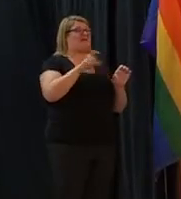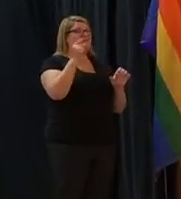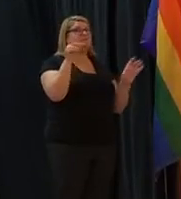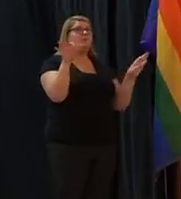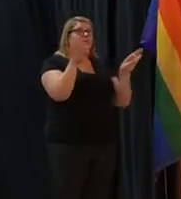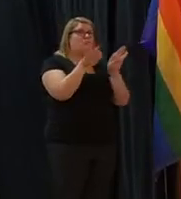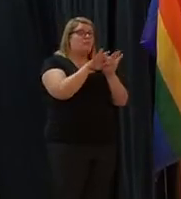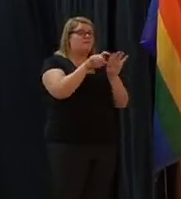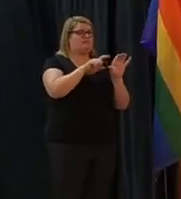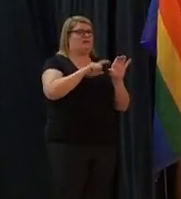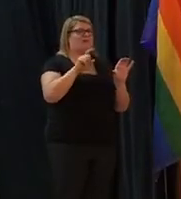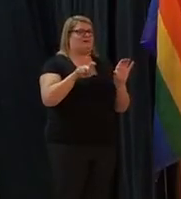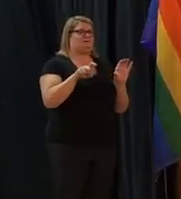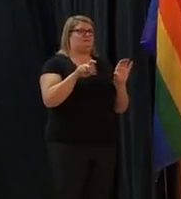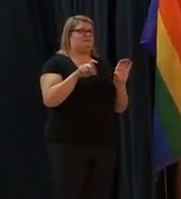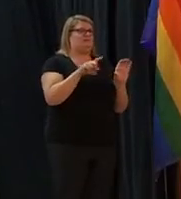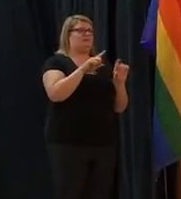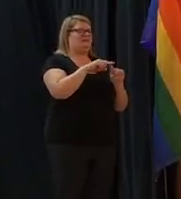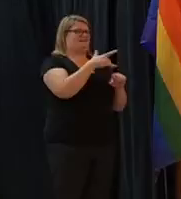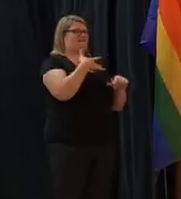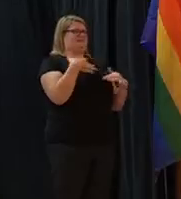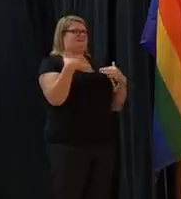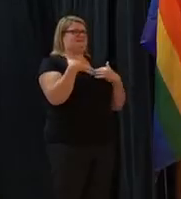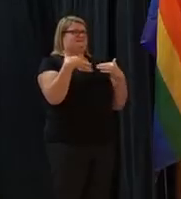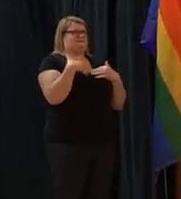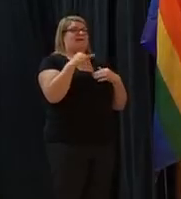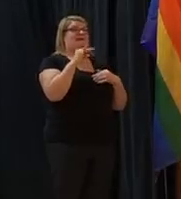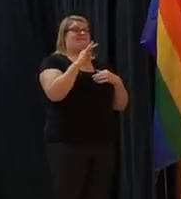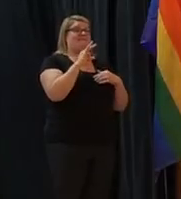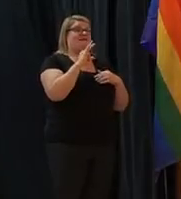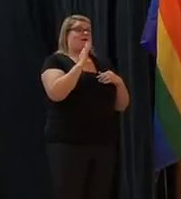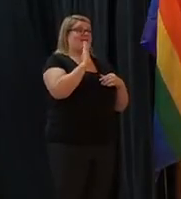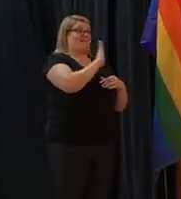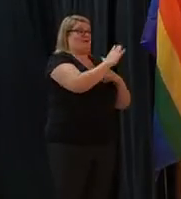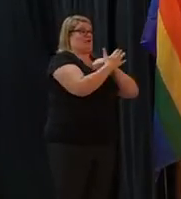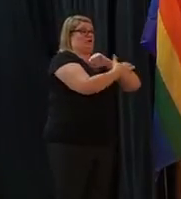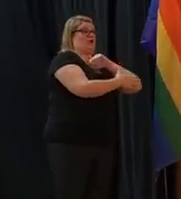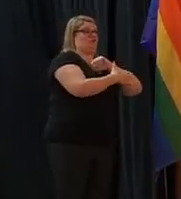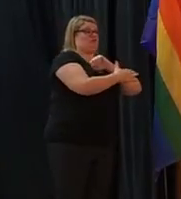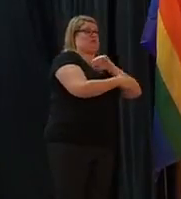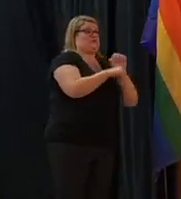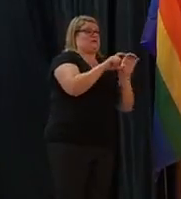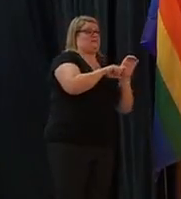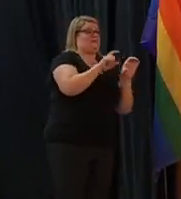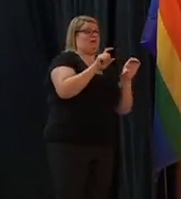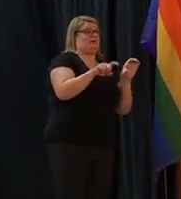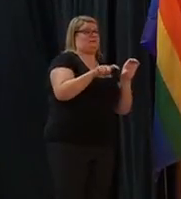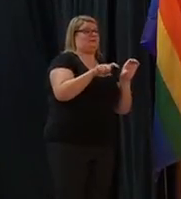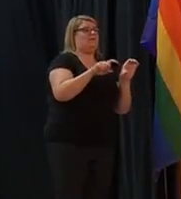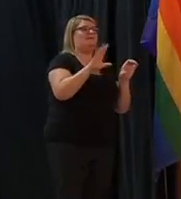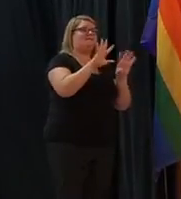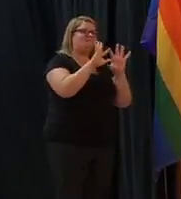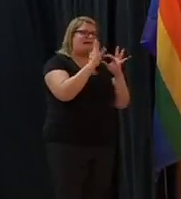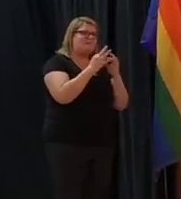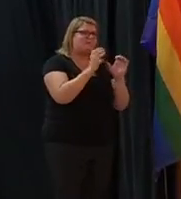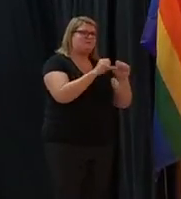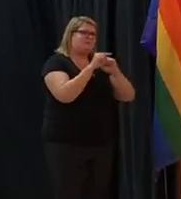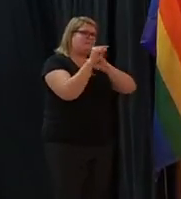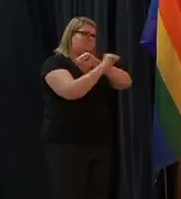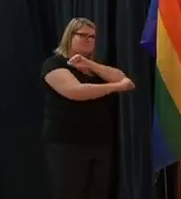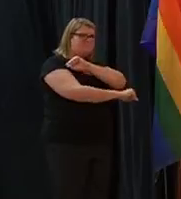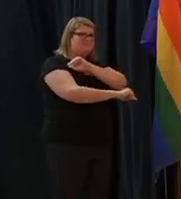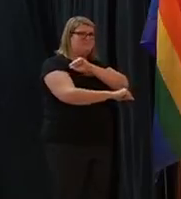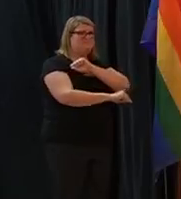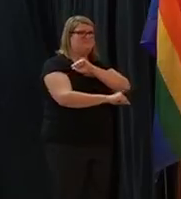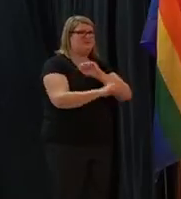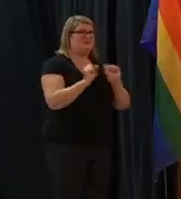out, but the fear is that if they come out in our country, their families could be persecuted back